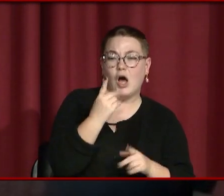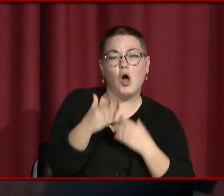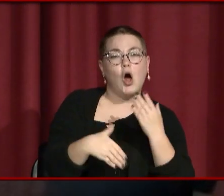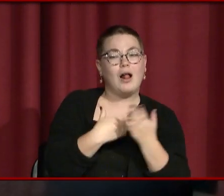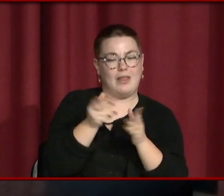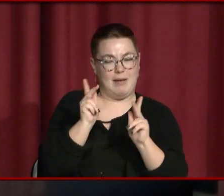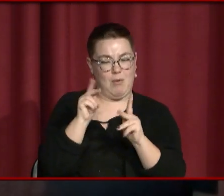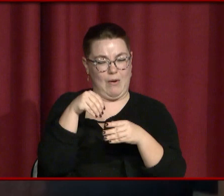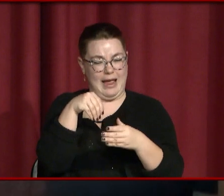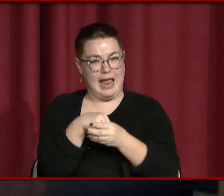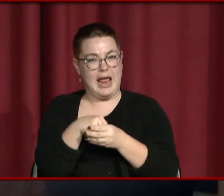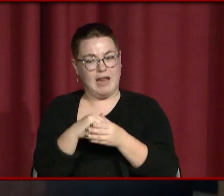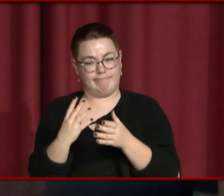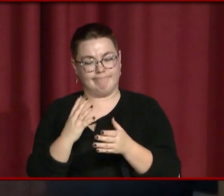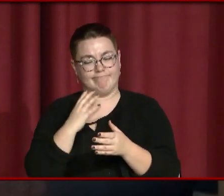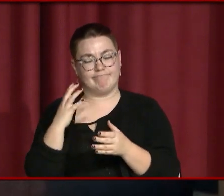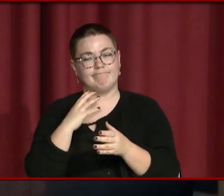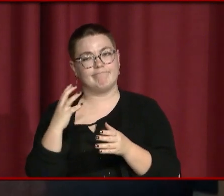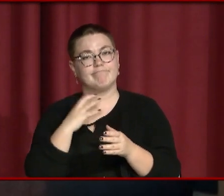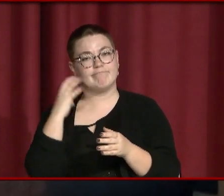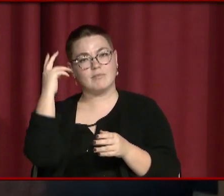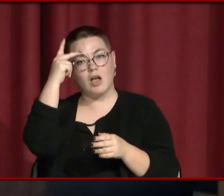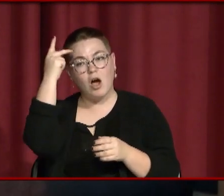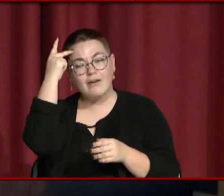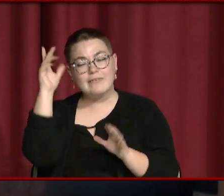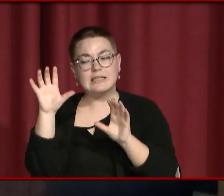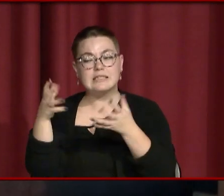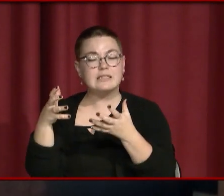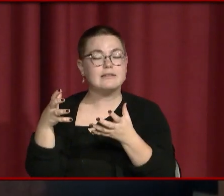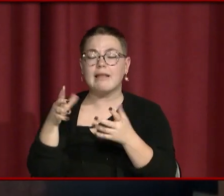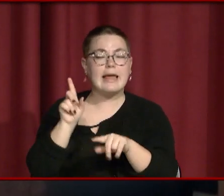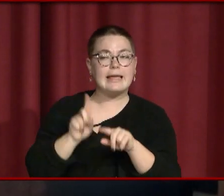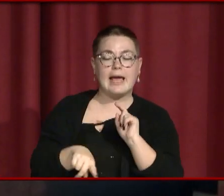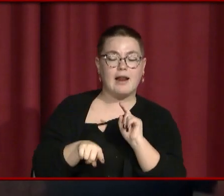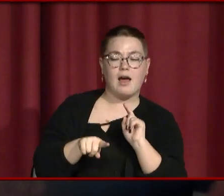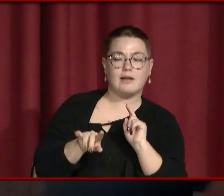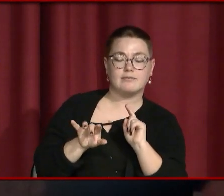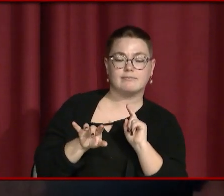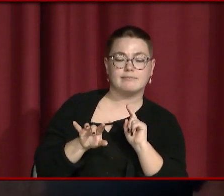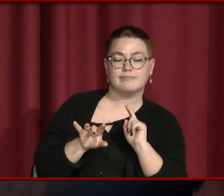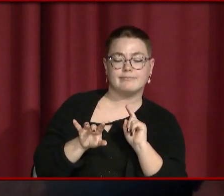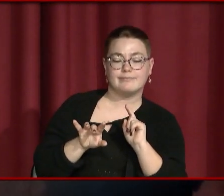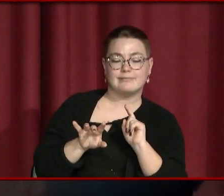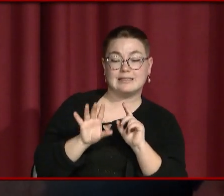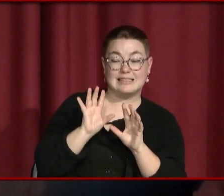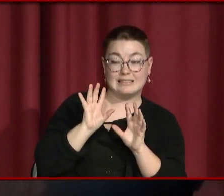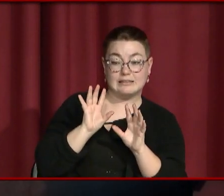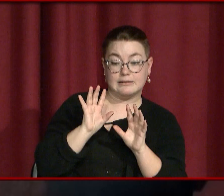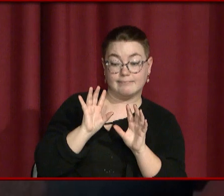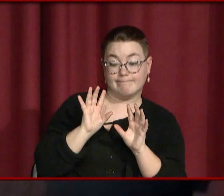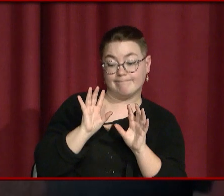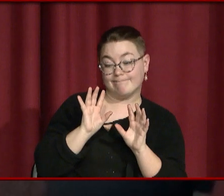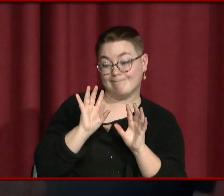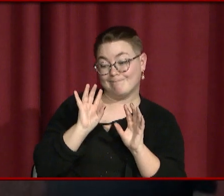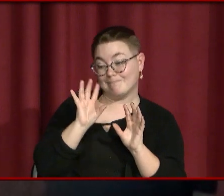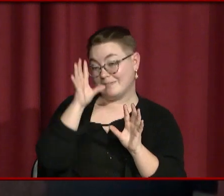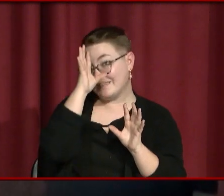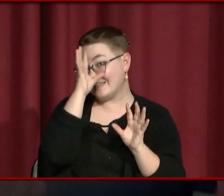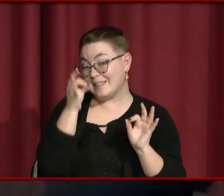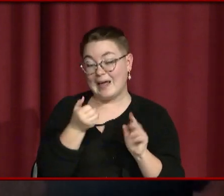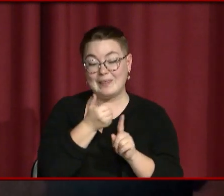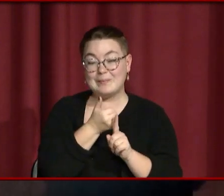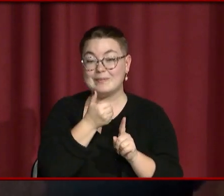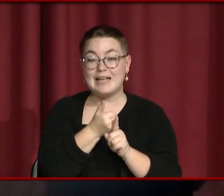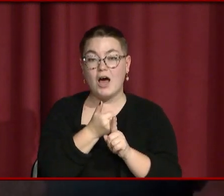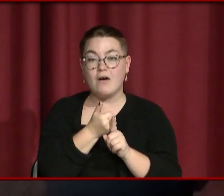accountable because they're going to win their next election. And so then voters start to feel like it doesn't matter what I do. My